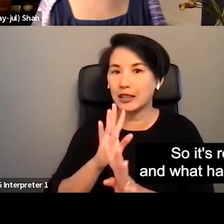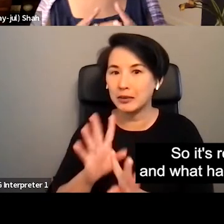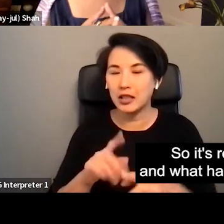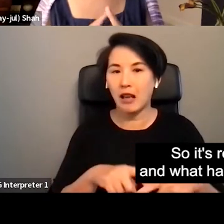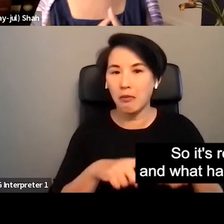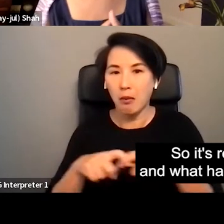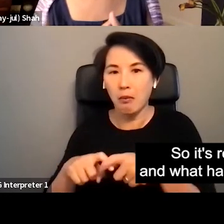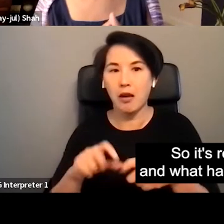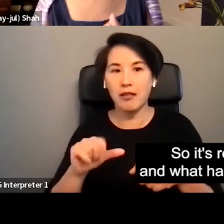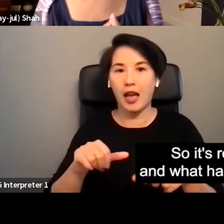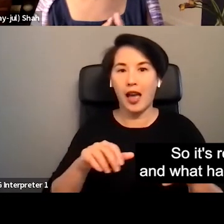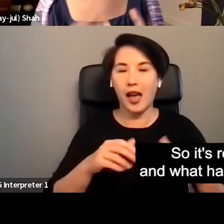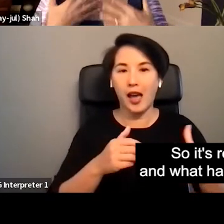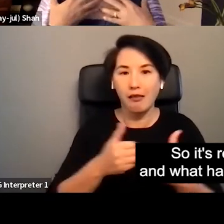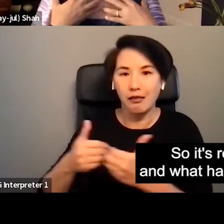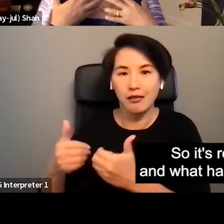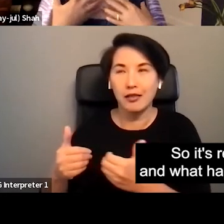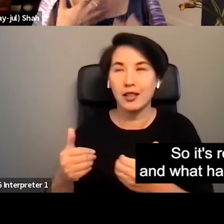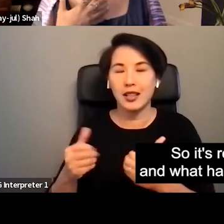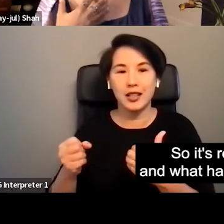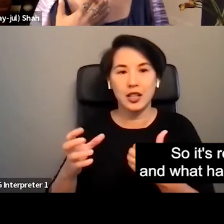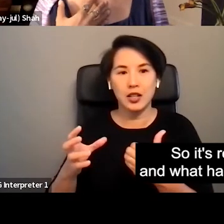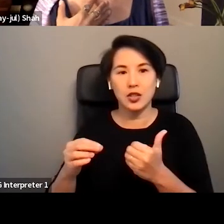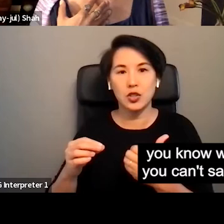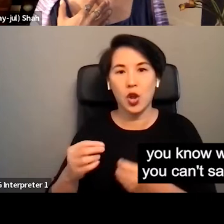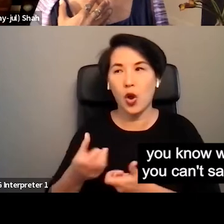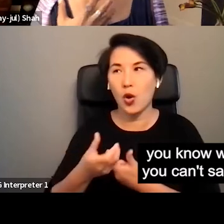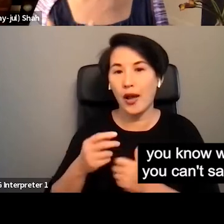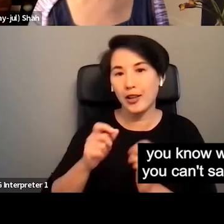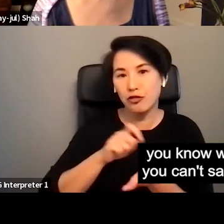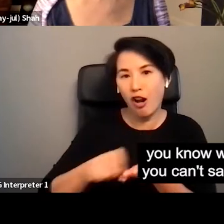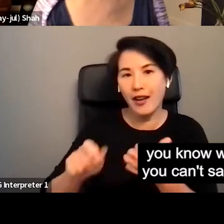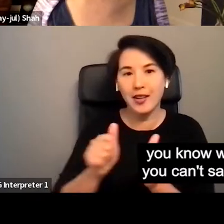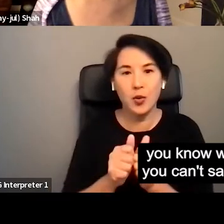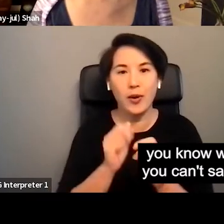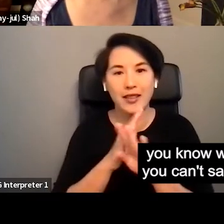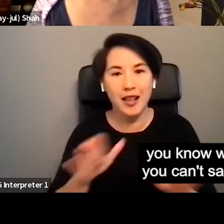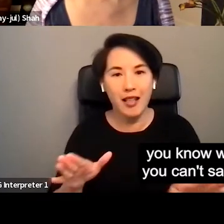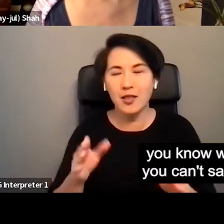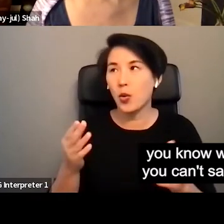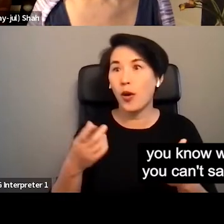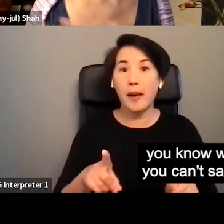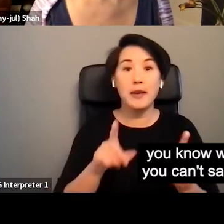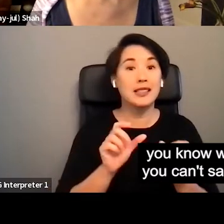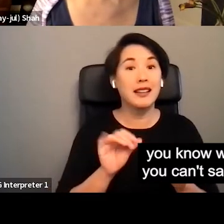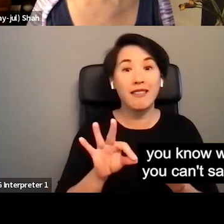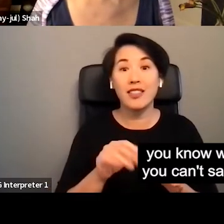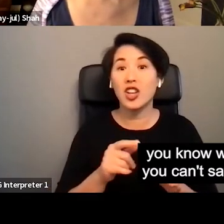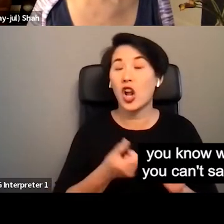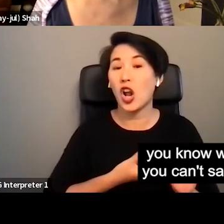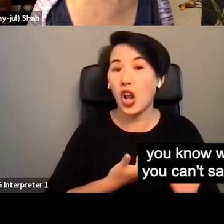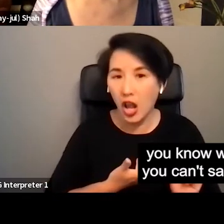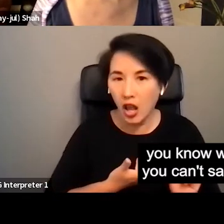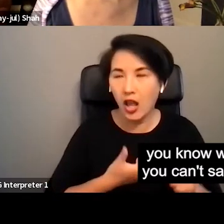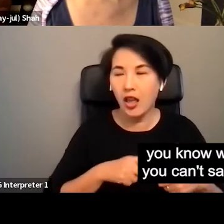So it's really writing into silence and what happens when there's a catch, you know, when there's something that you can't say in the